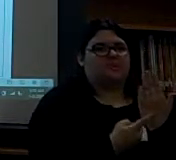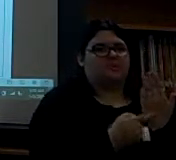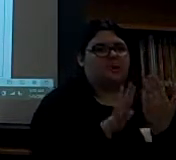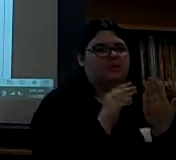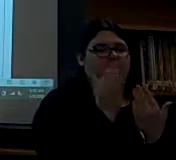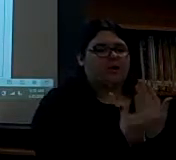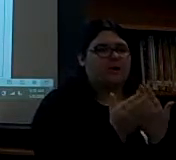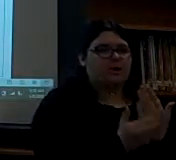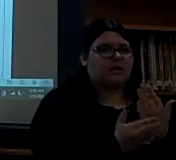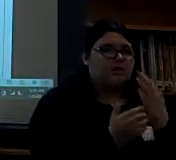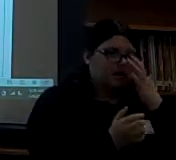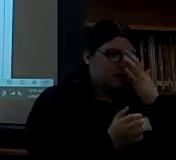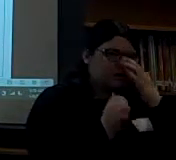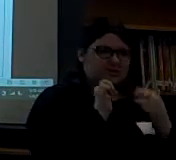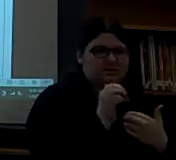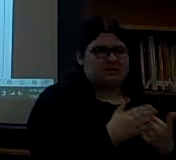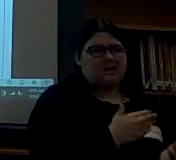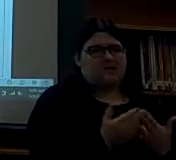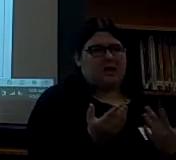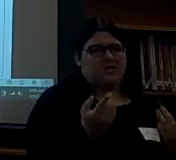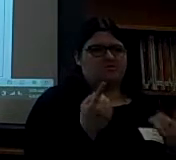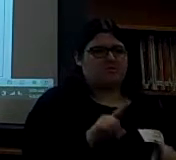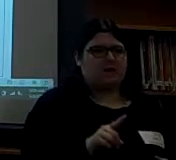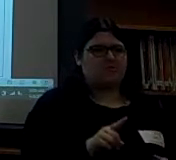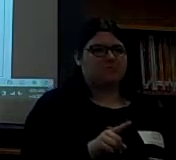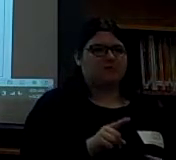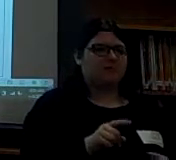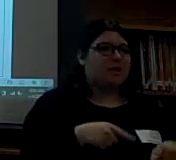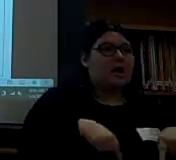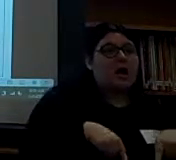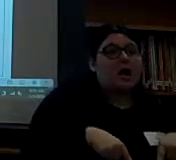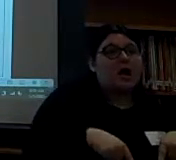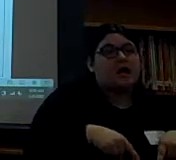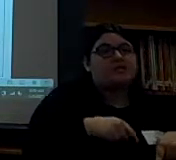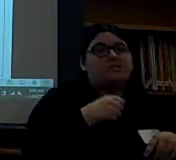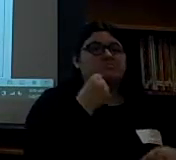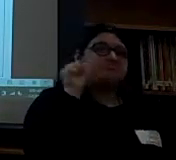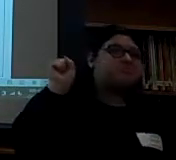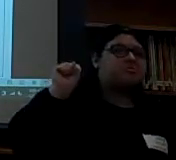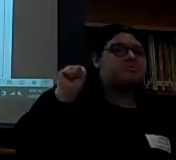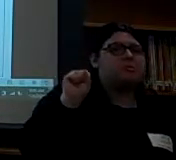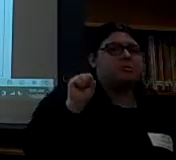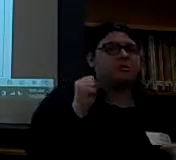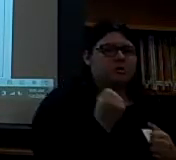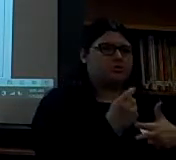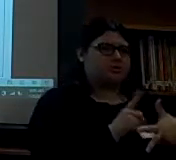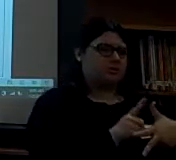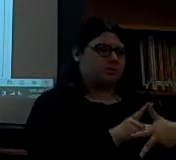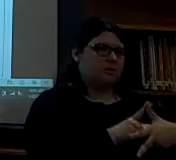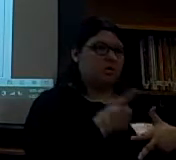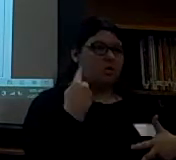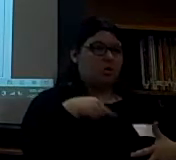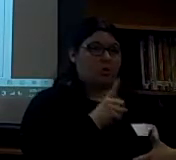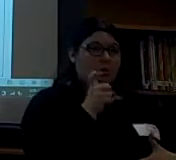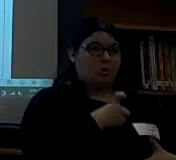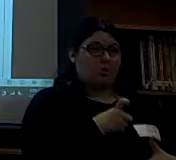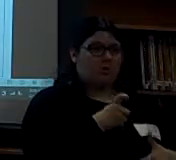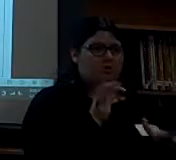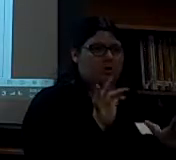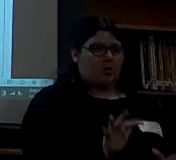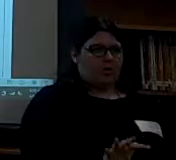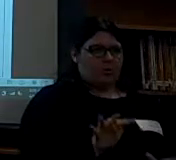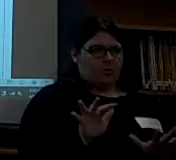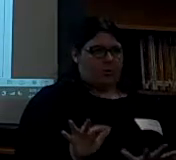address behavior, it actually doesn't matter what it is, whether your child's anxious or defiant, it doesn't matter, you're still gonna use this strategy. First step is we have to stay